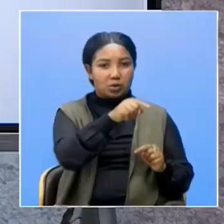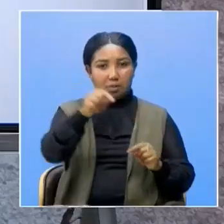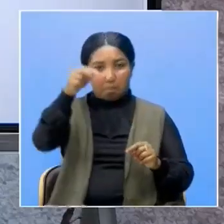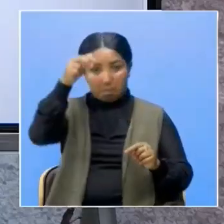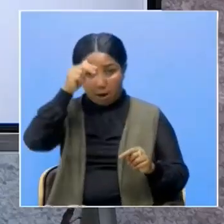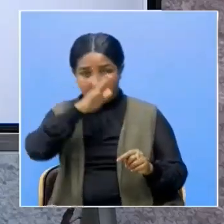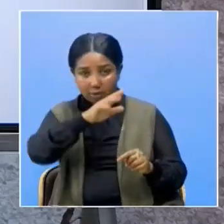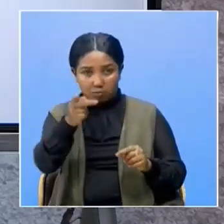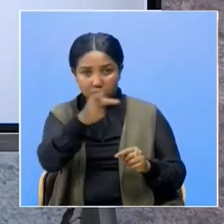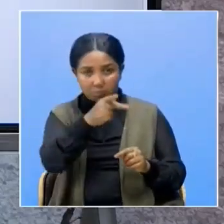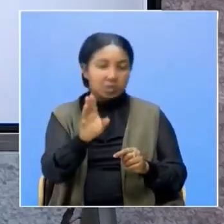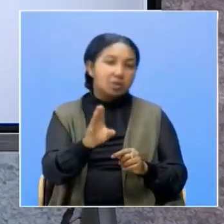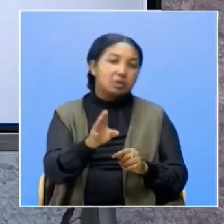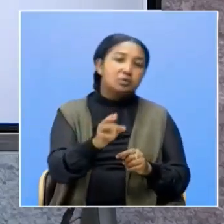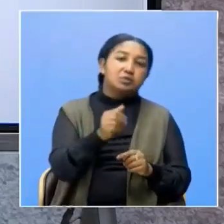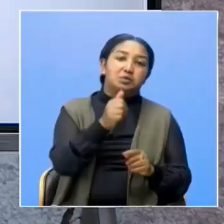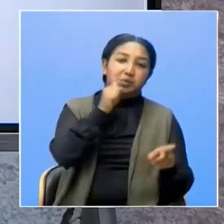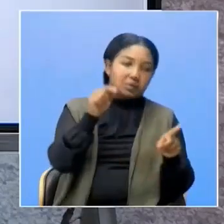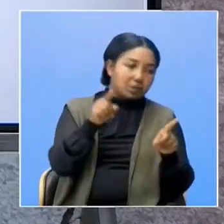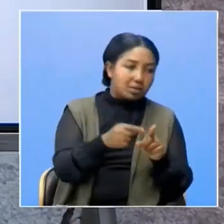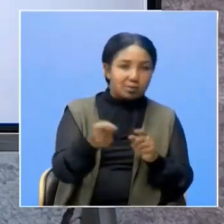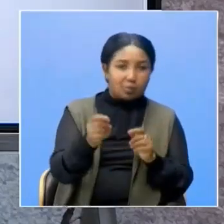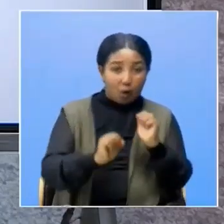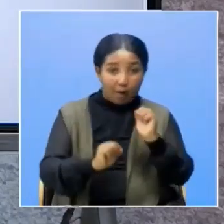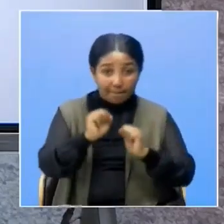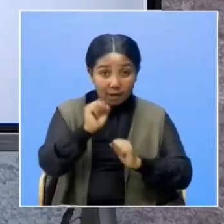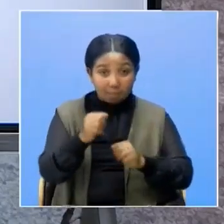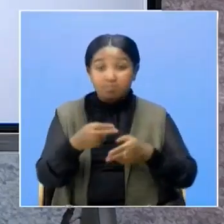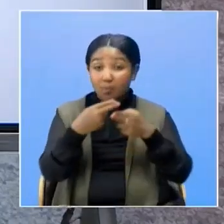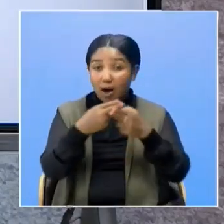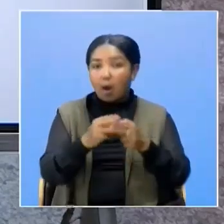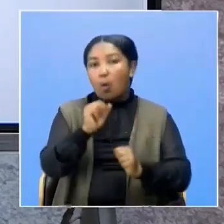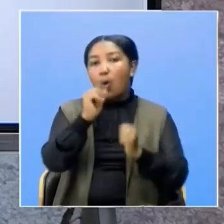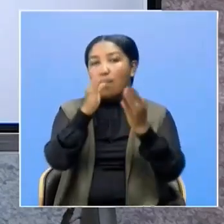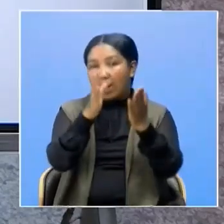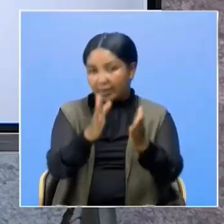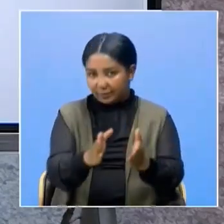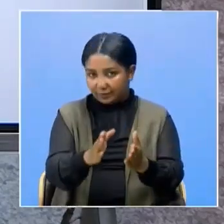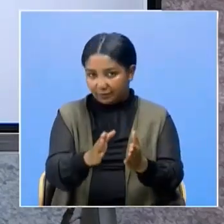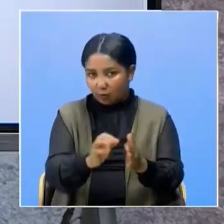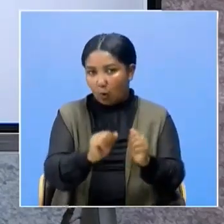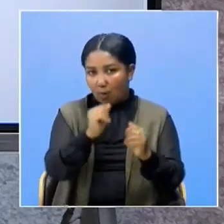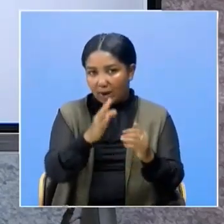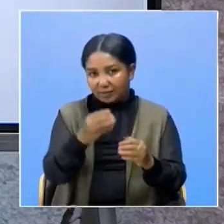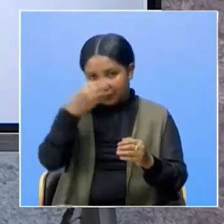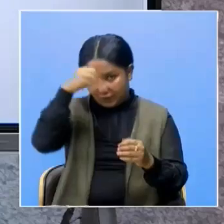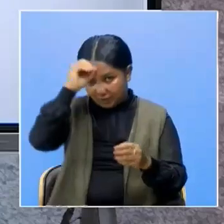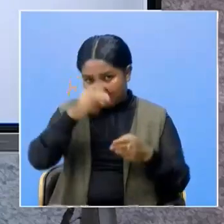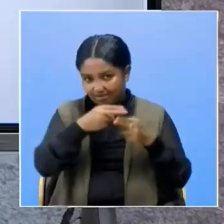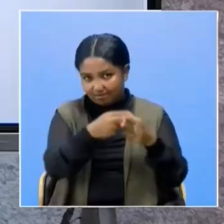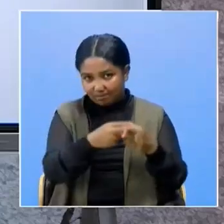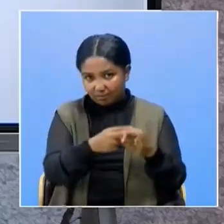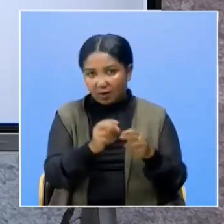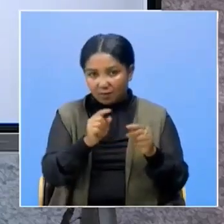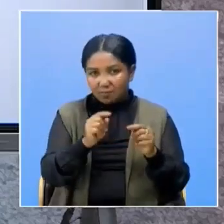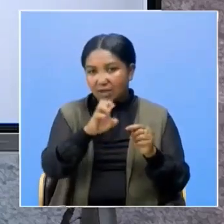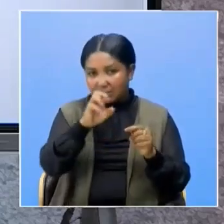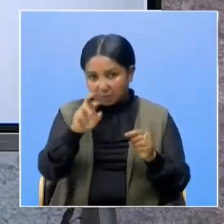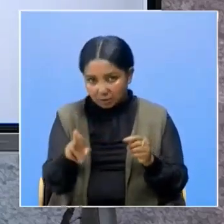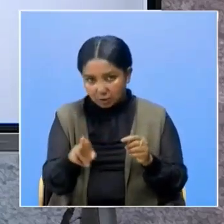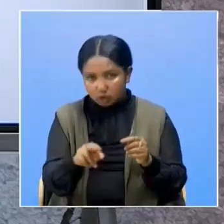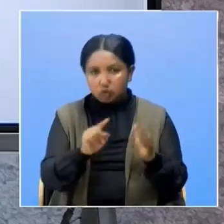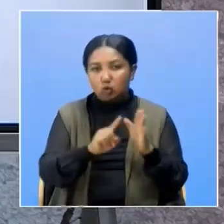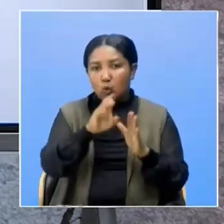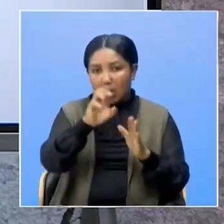brother, or you and your sister, that is comparative. So, we use comparative degrees. Faster,